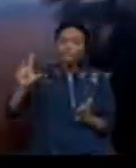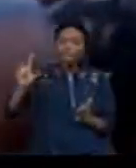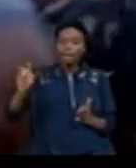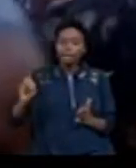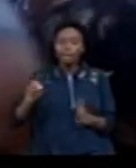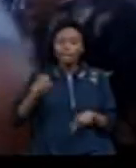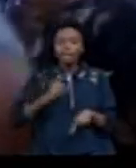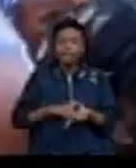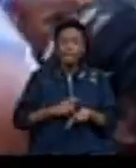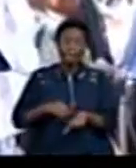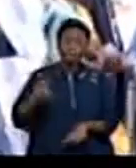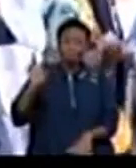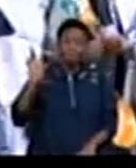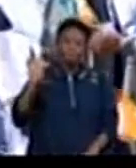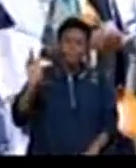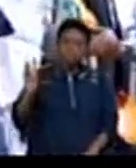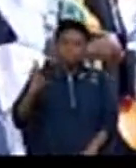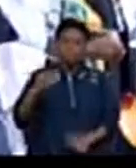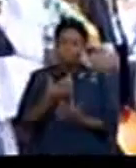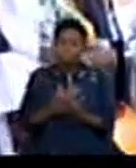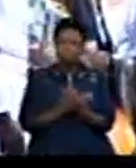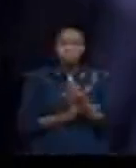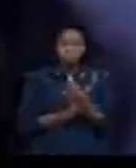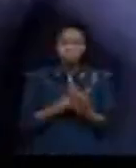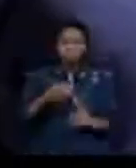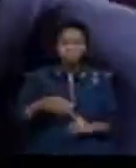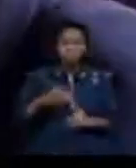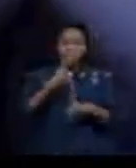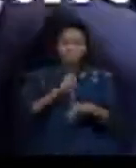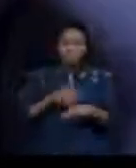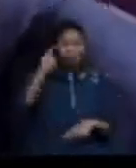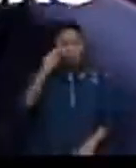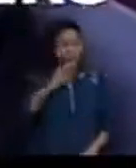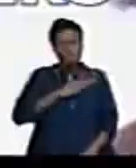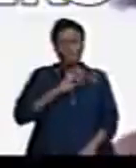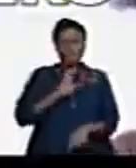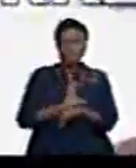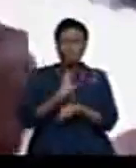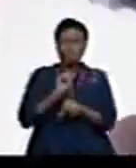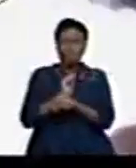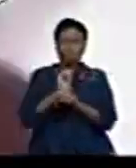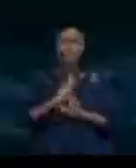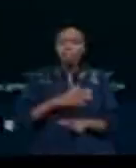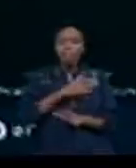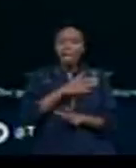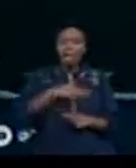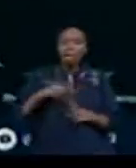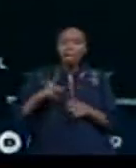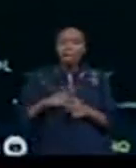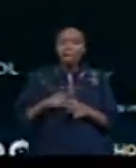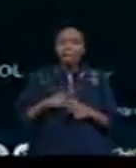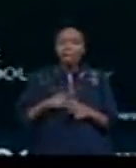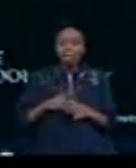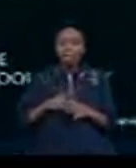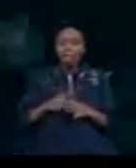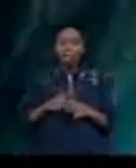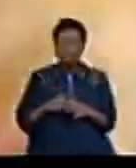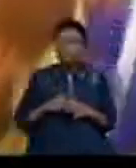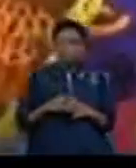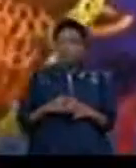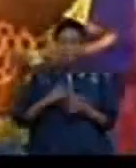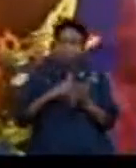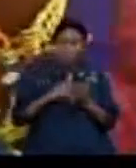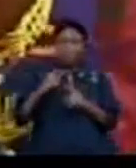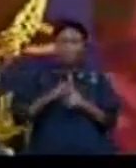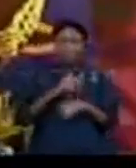0700 hours GMT. A special time for ministers, church workers, and professionals to be purged for more fruitfulness. A